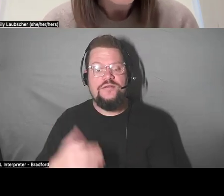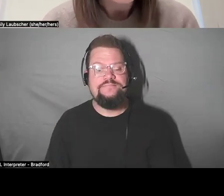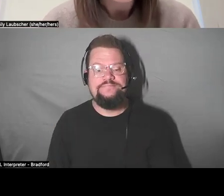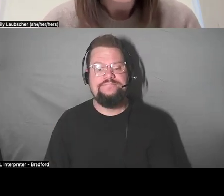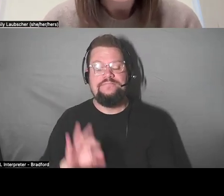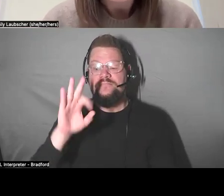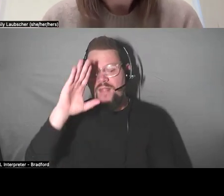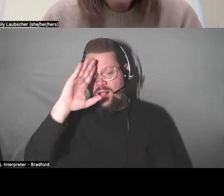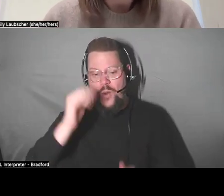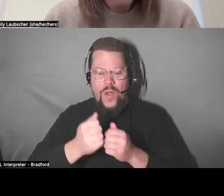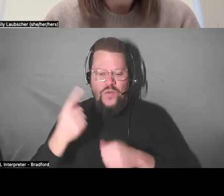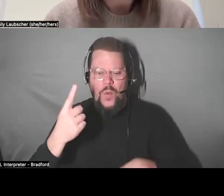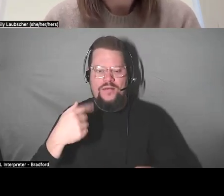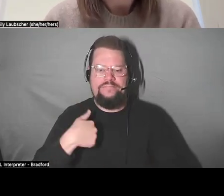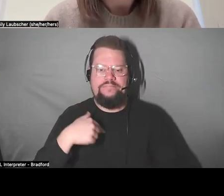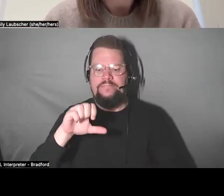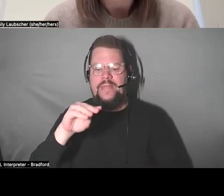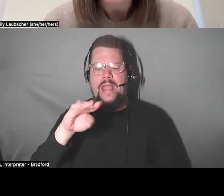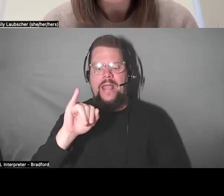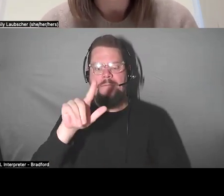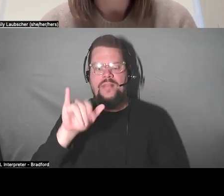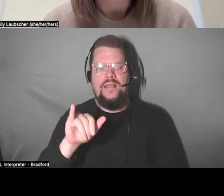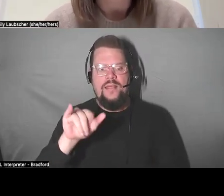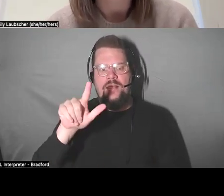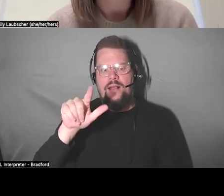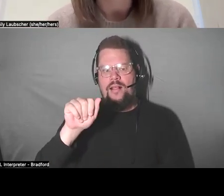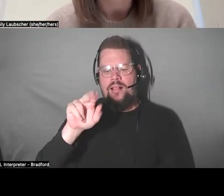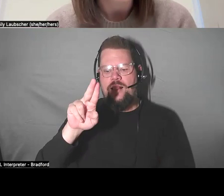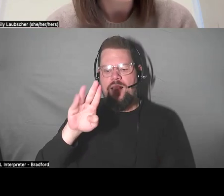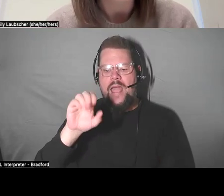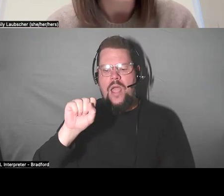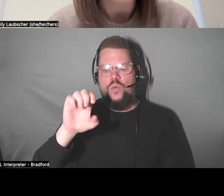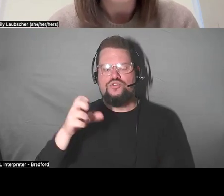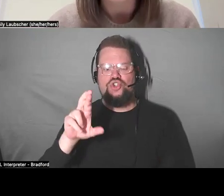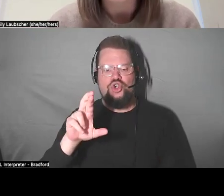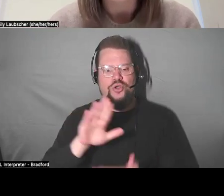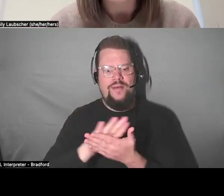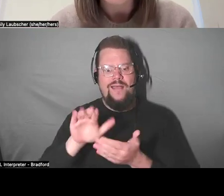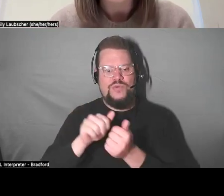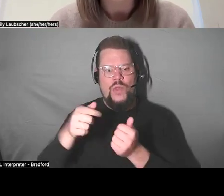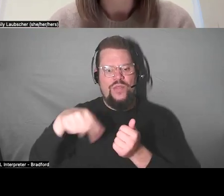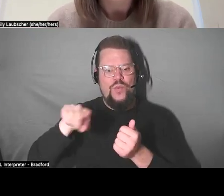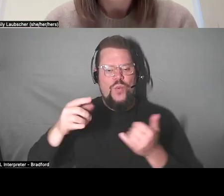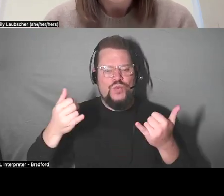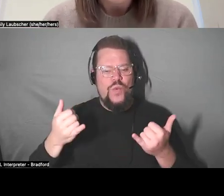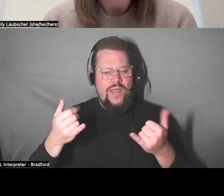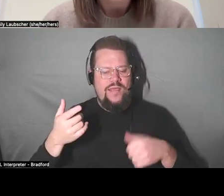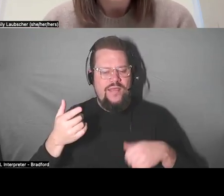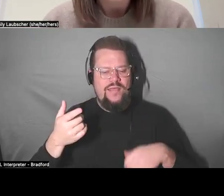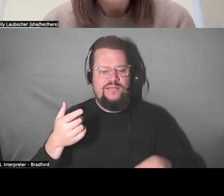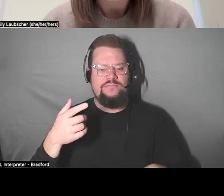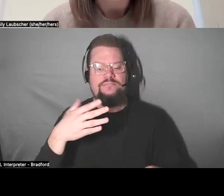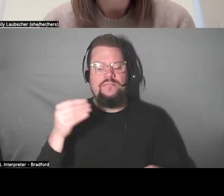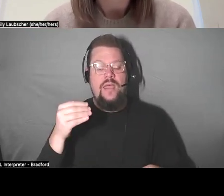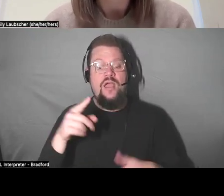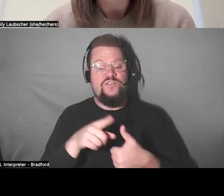All right, hi everyone. I am Emily Laubscher. It's really nice to be with you here today. And I'll say,